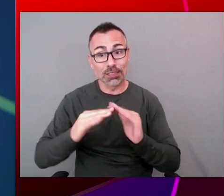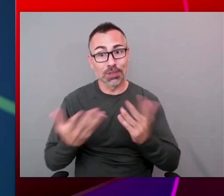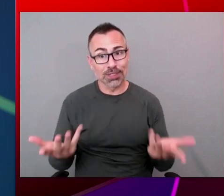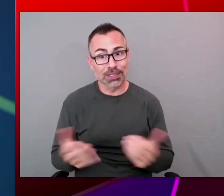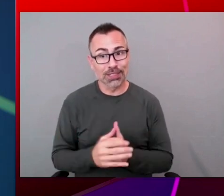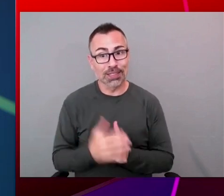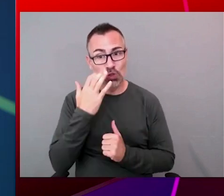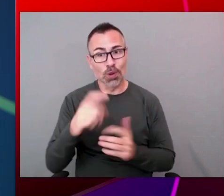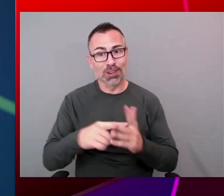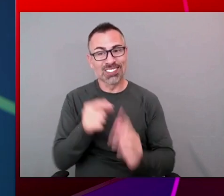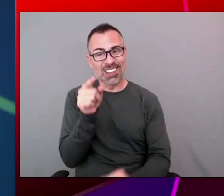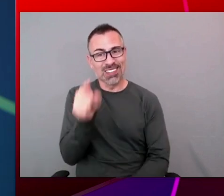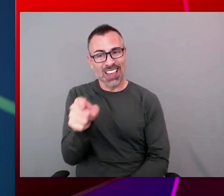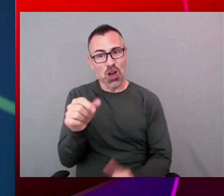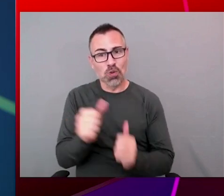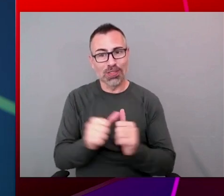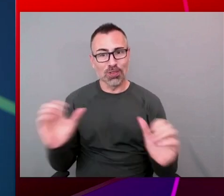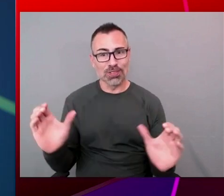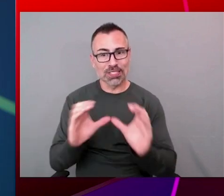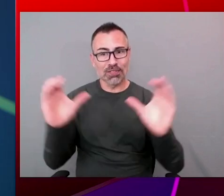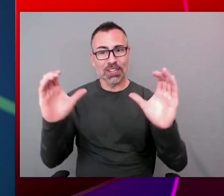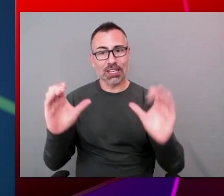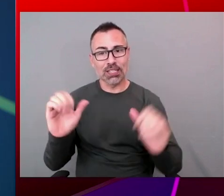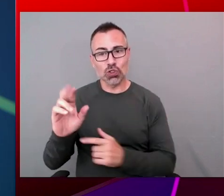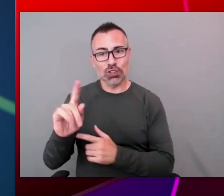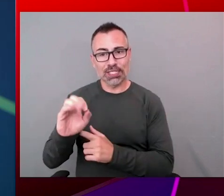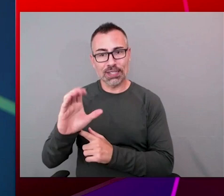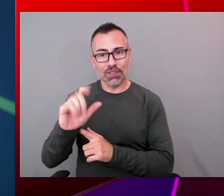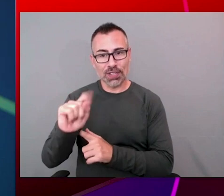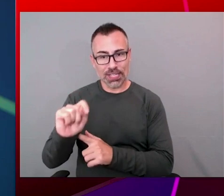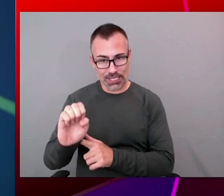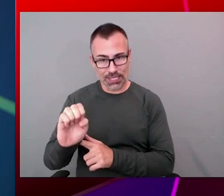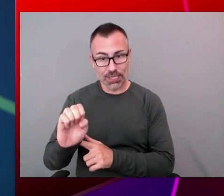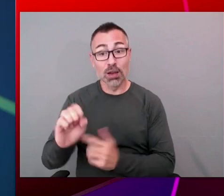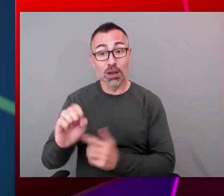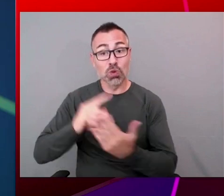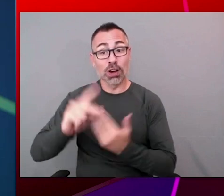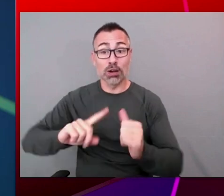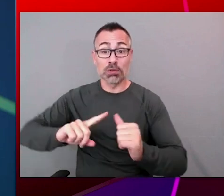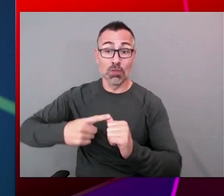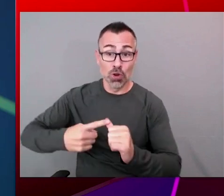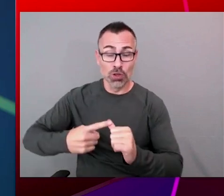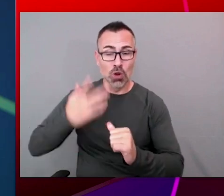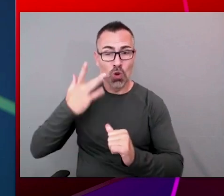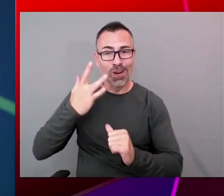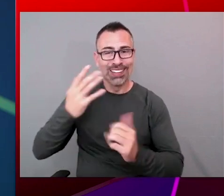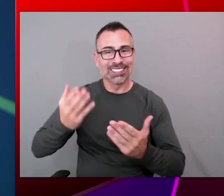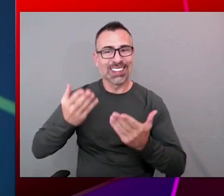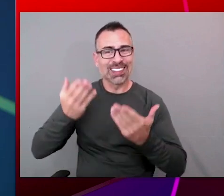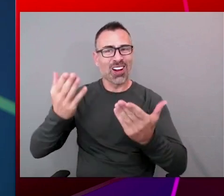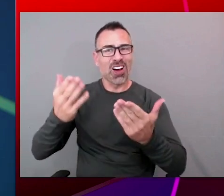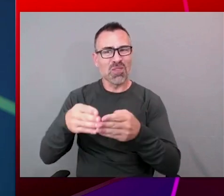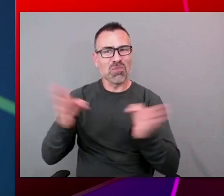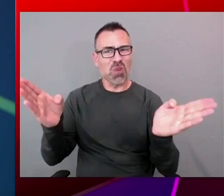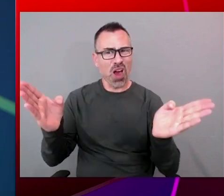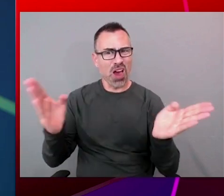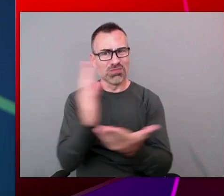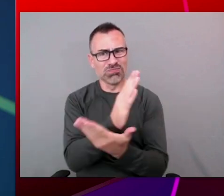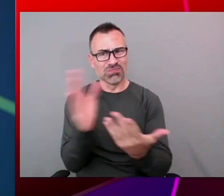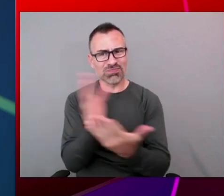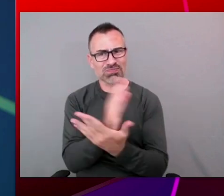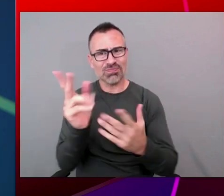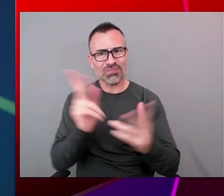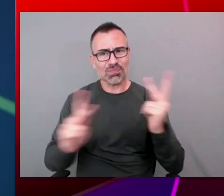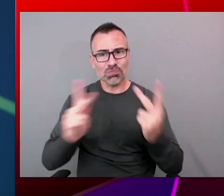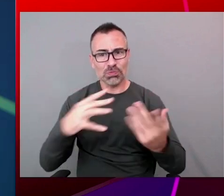those certificate programs first, so they'll be able to offer it to a broader range of people, including professionals who already